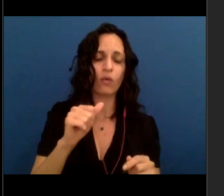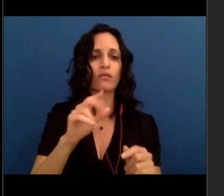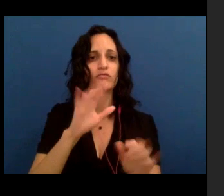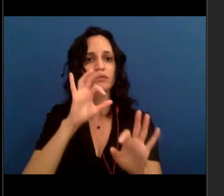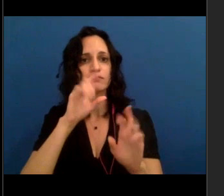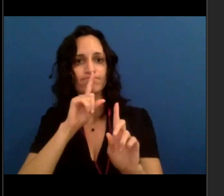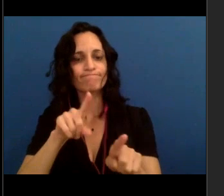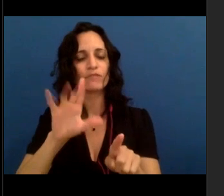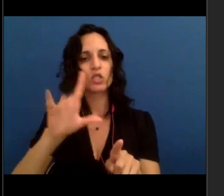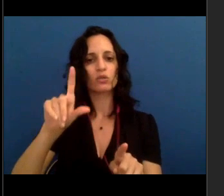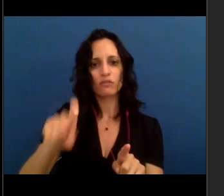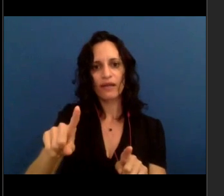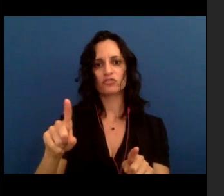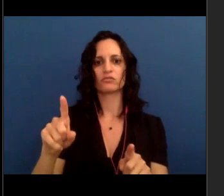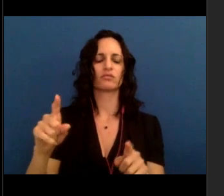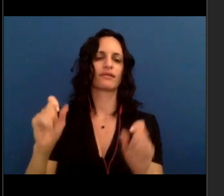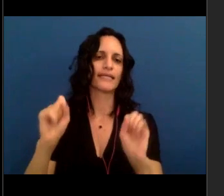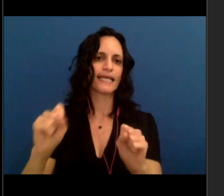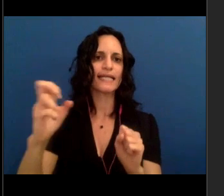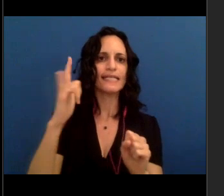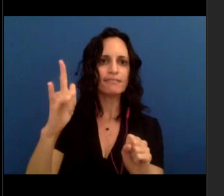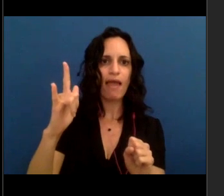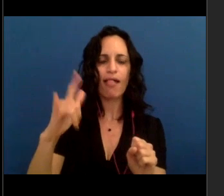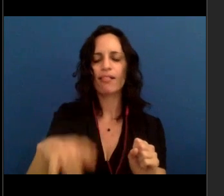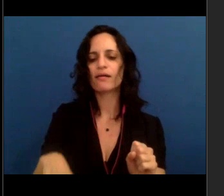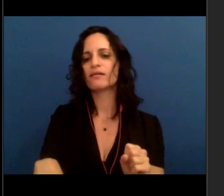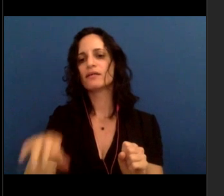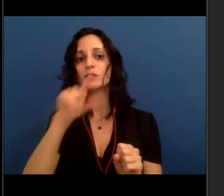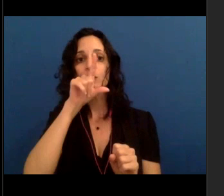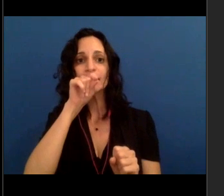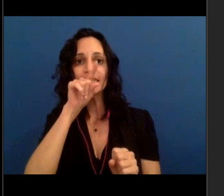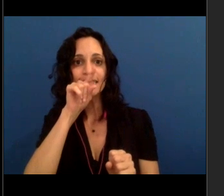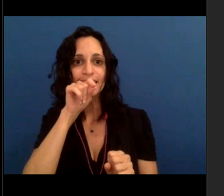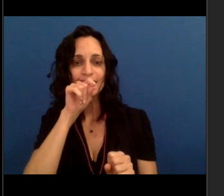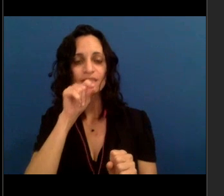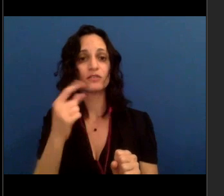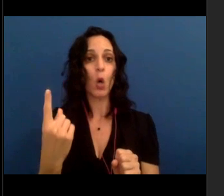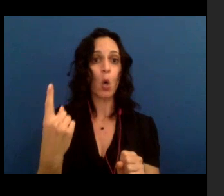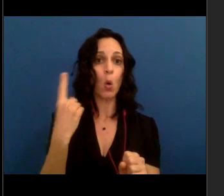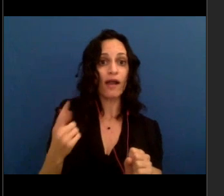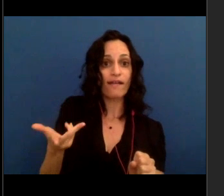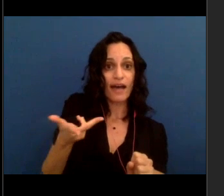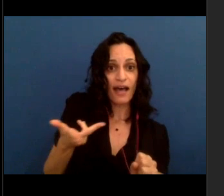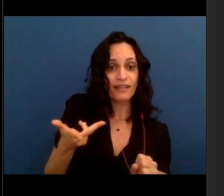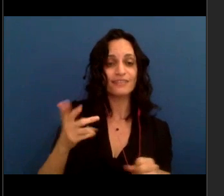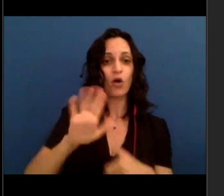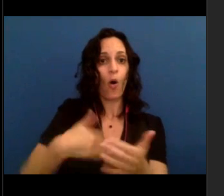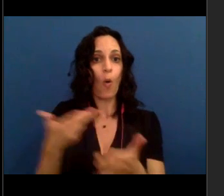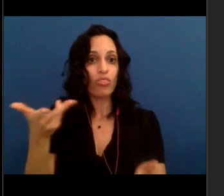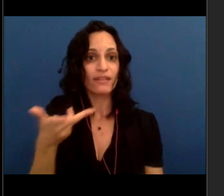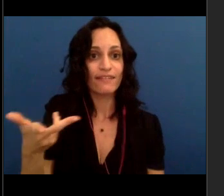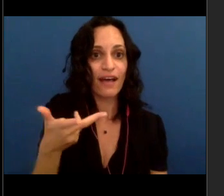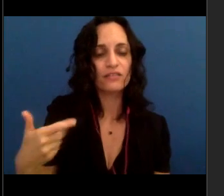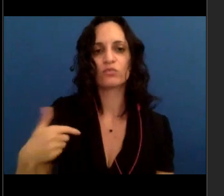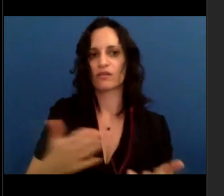with people. You can email or tweet any one of us or all of us, and we're happy to talk more about